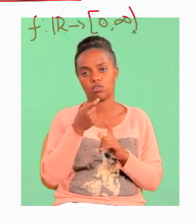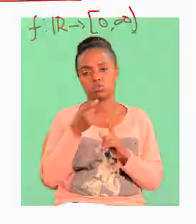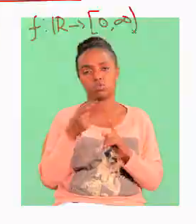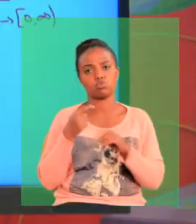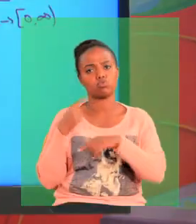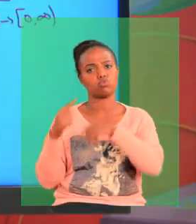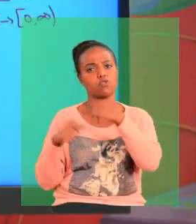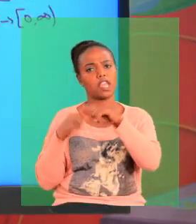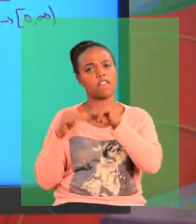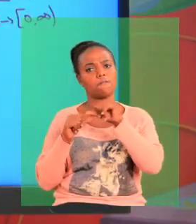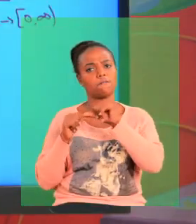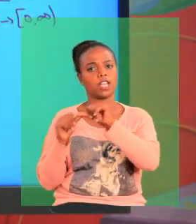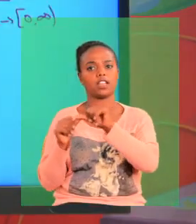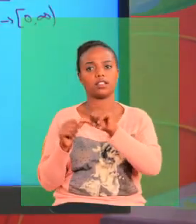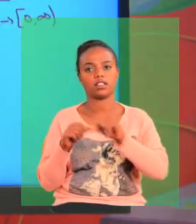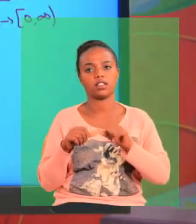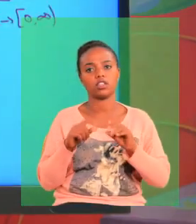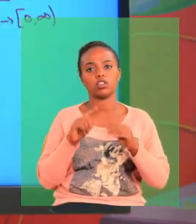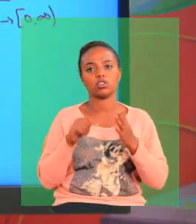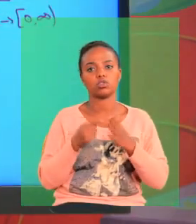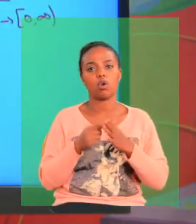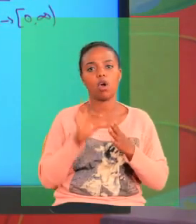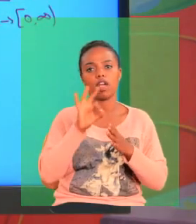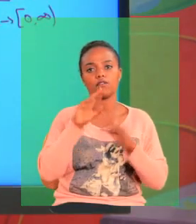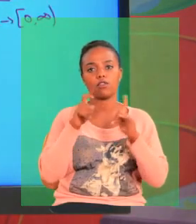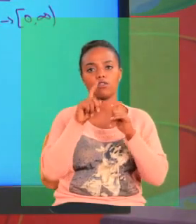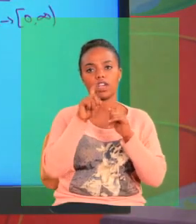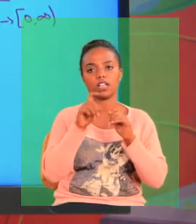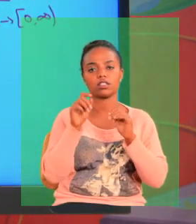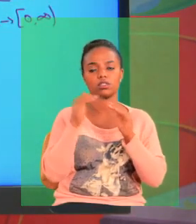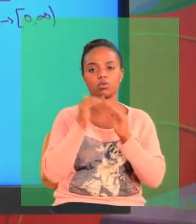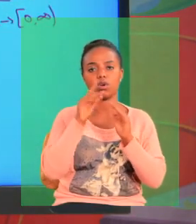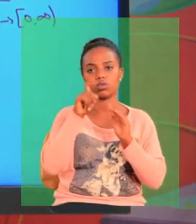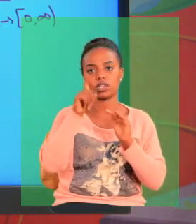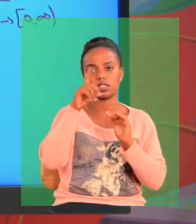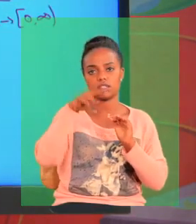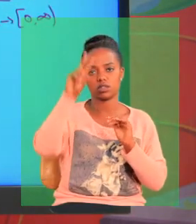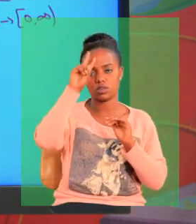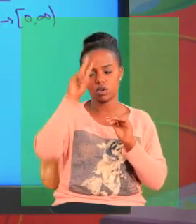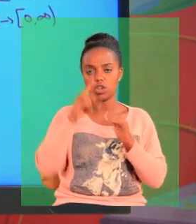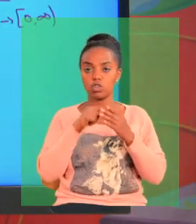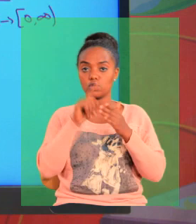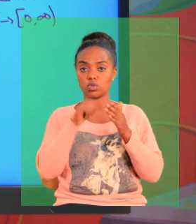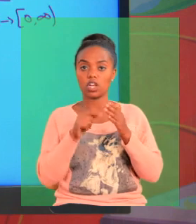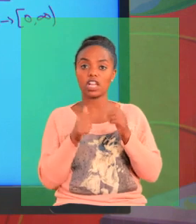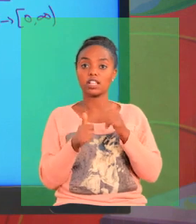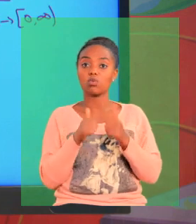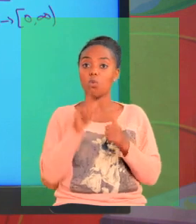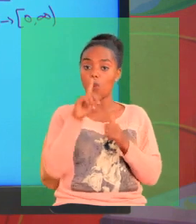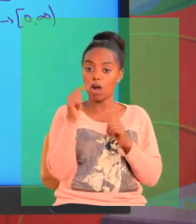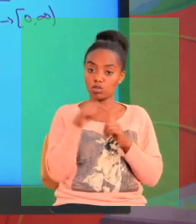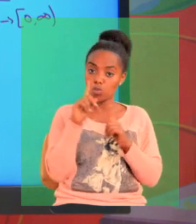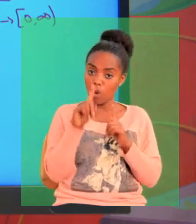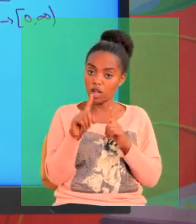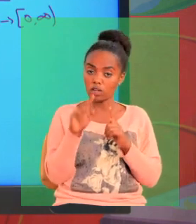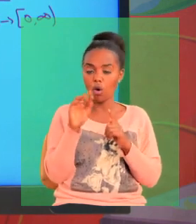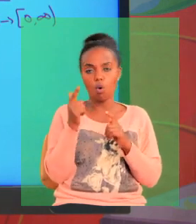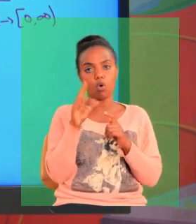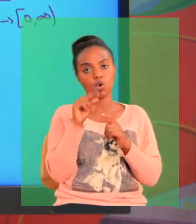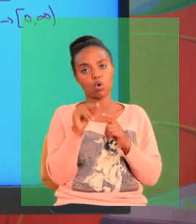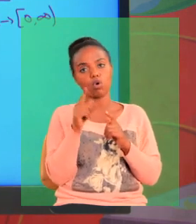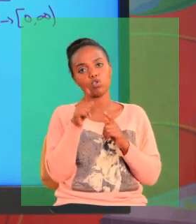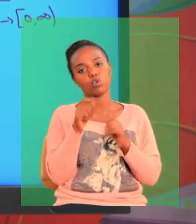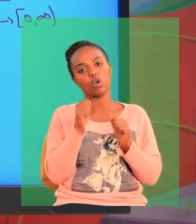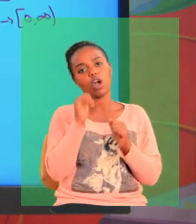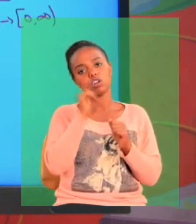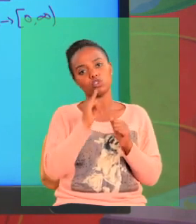infinity. Say that f of x equal to x squared. To check whether this 1 to 1 or not, you can draw the